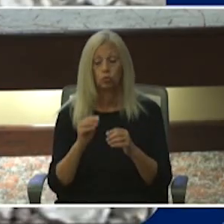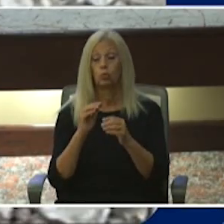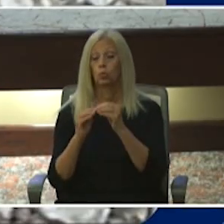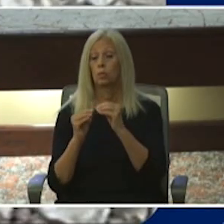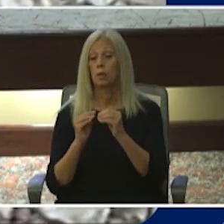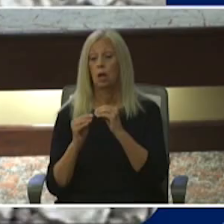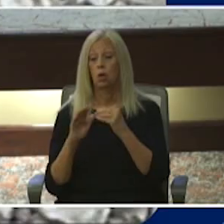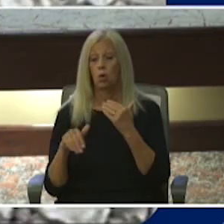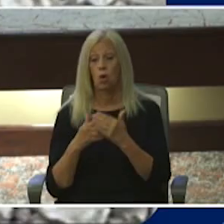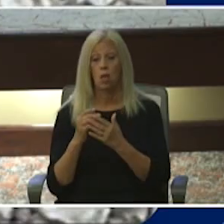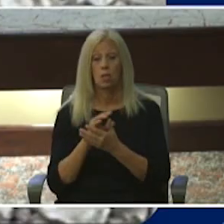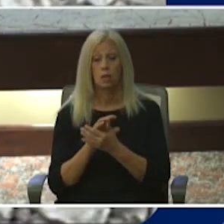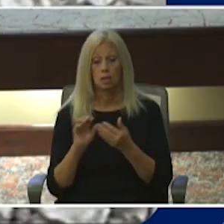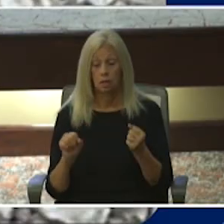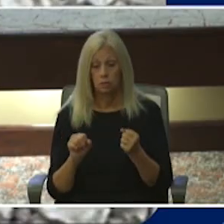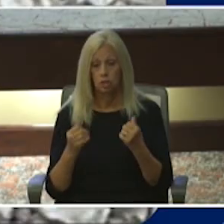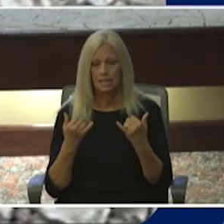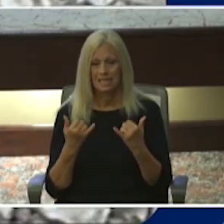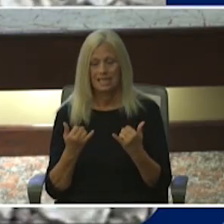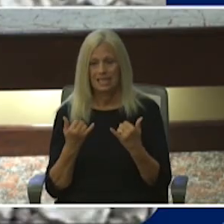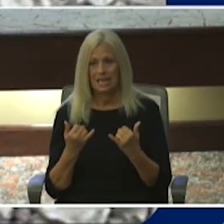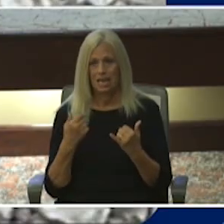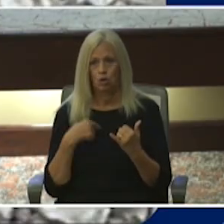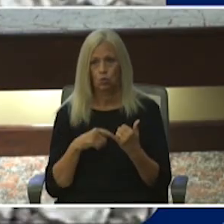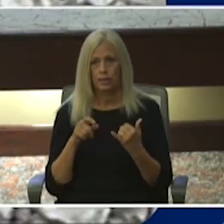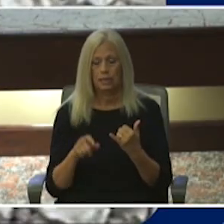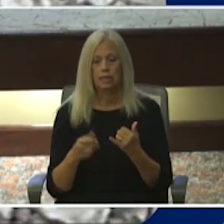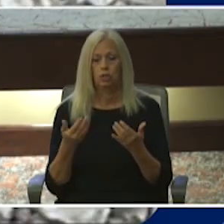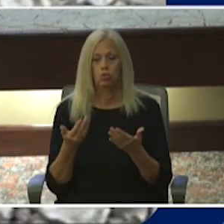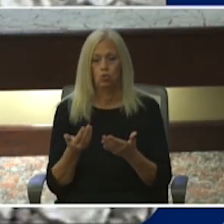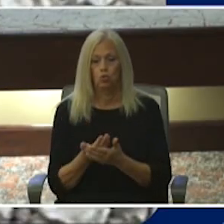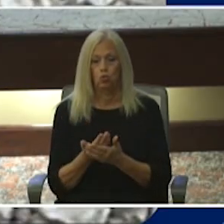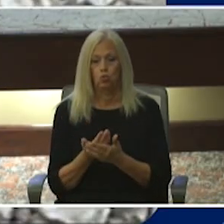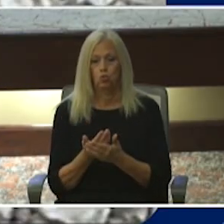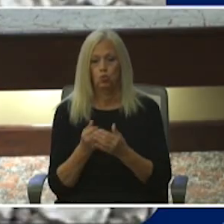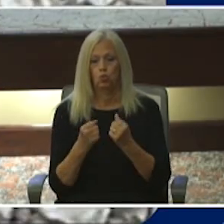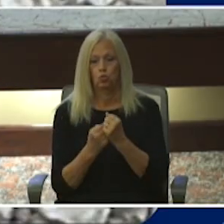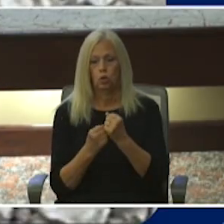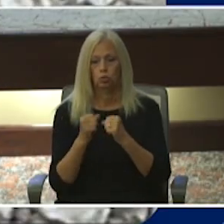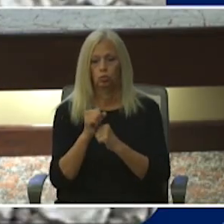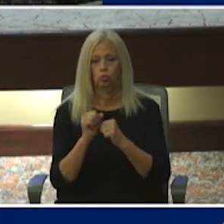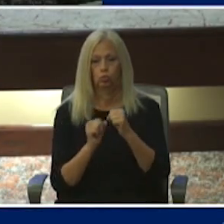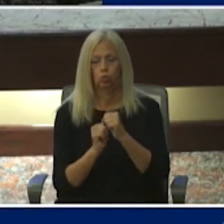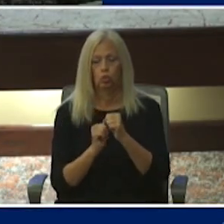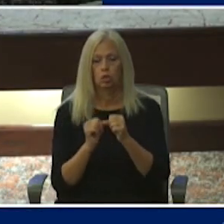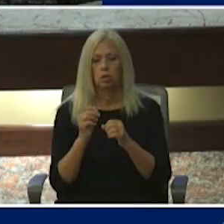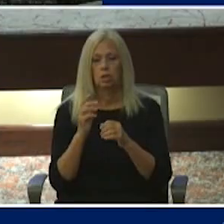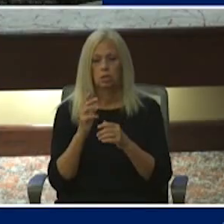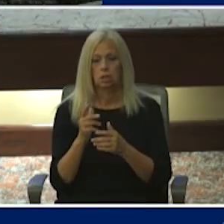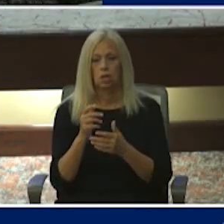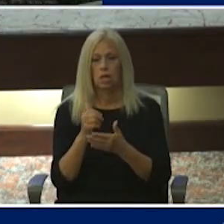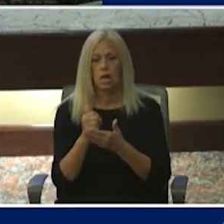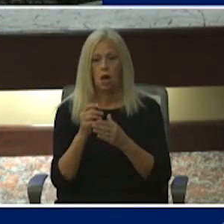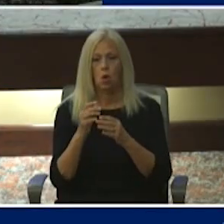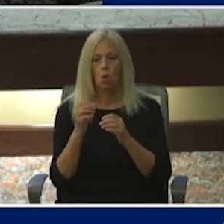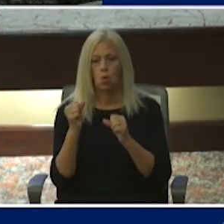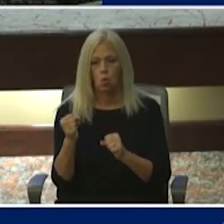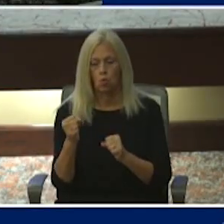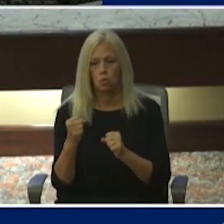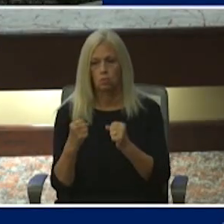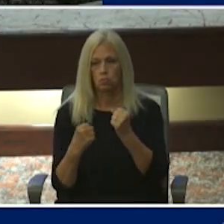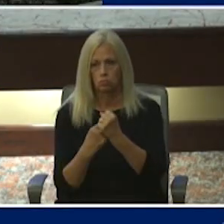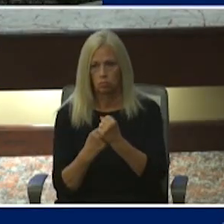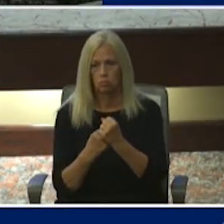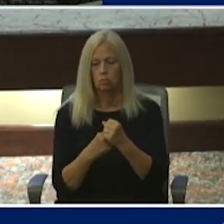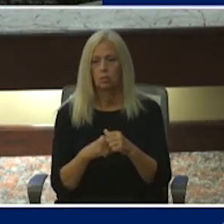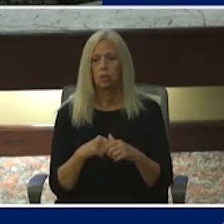we are at a point now where we need some new infrastructure to make this system whole. I think I shared some of